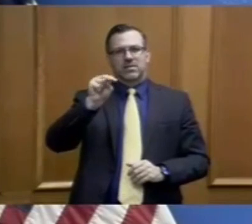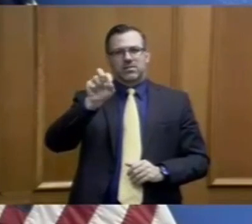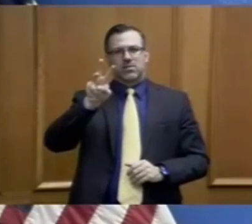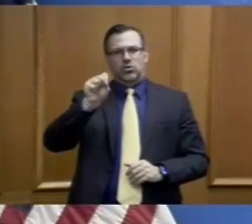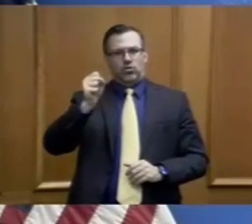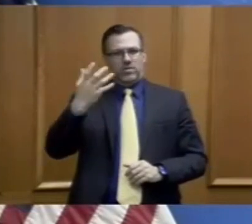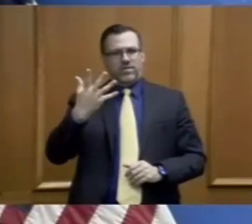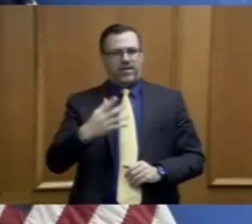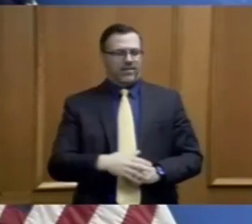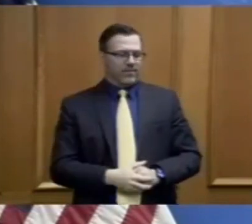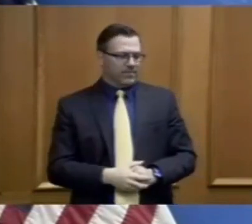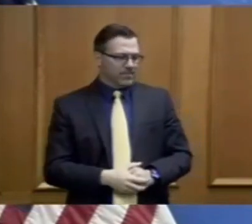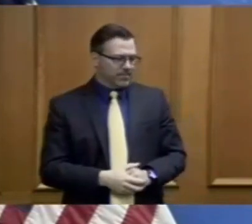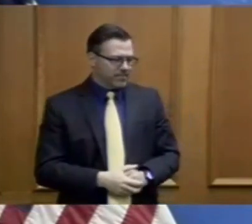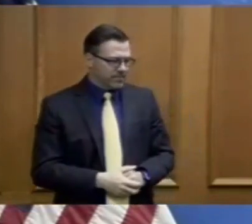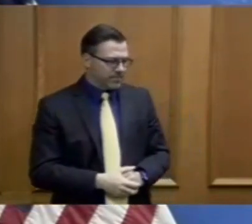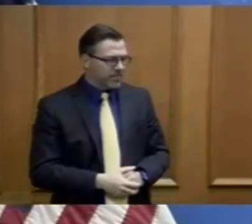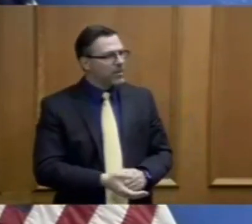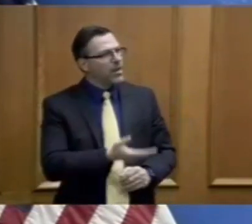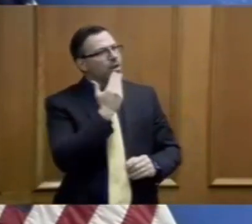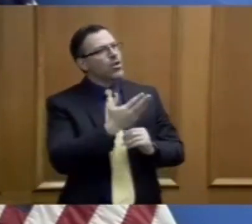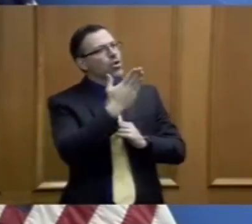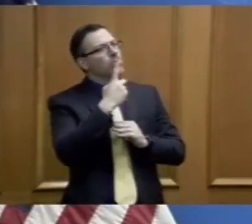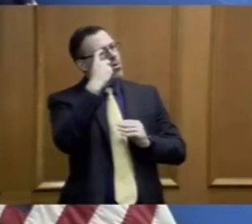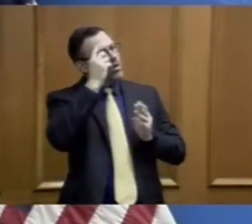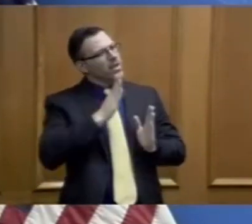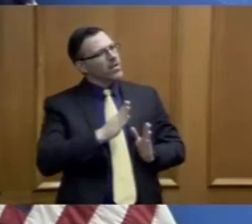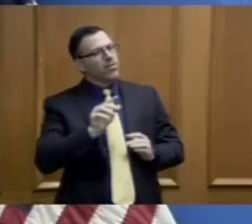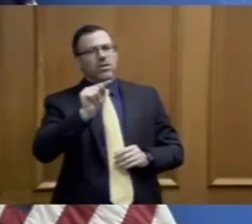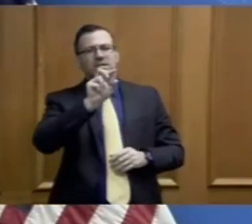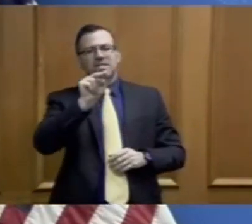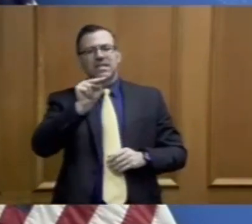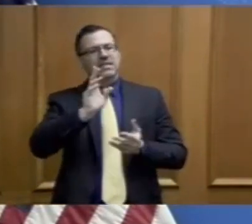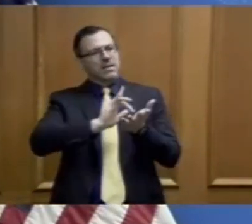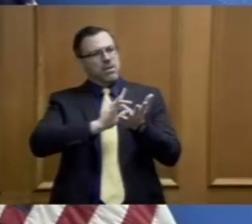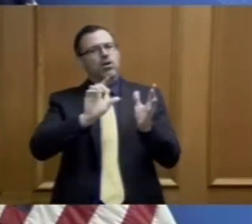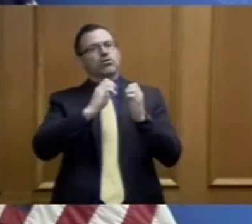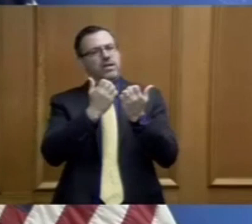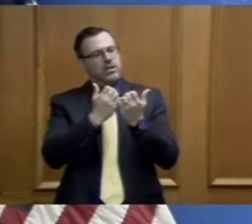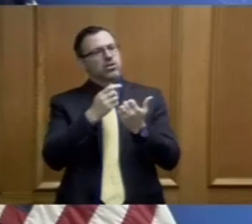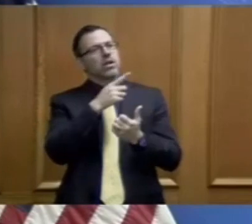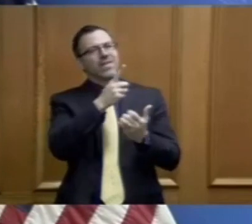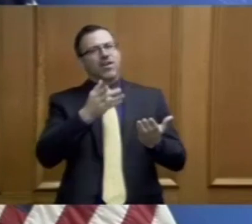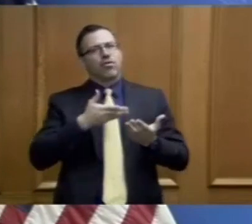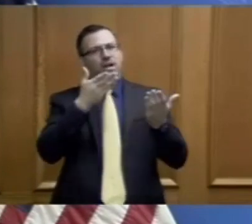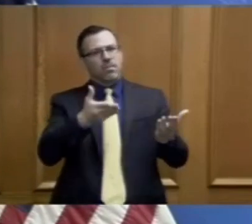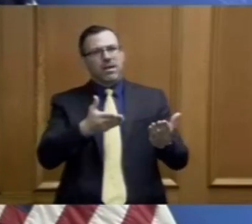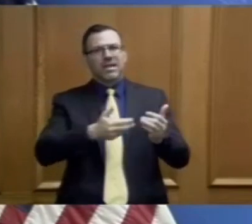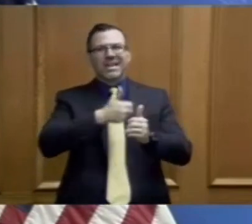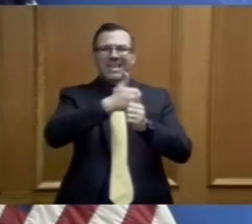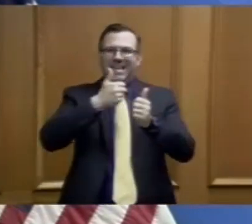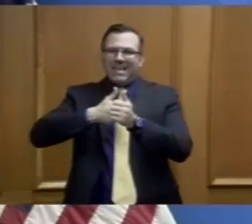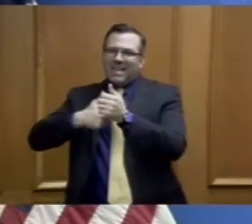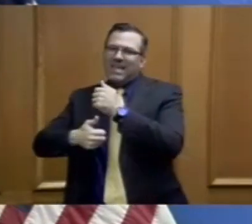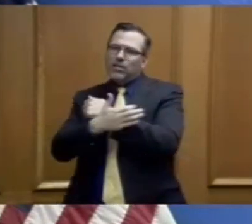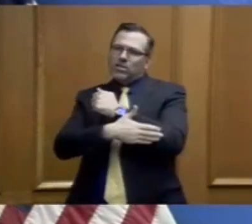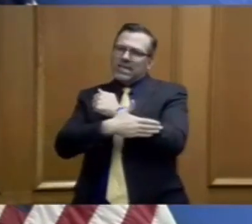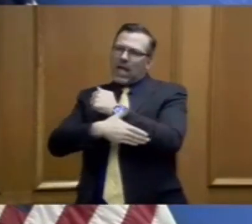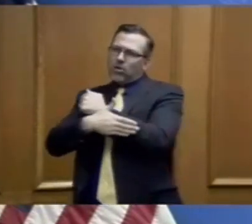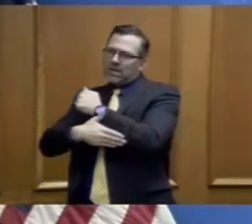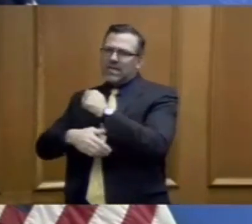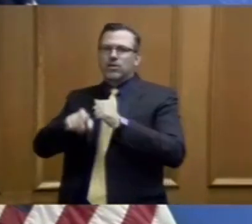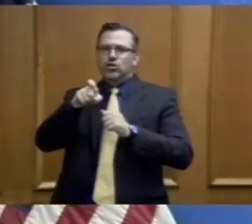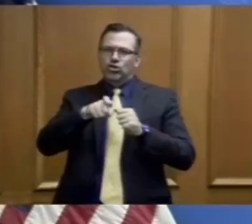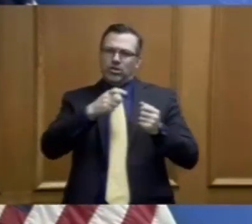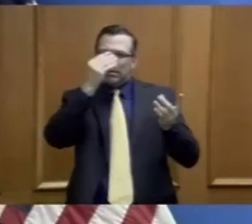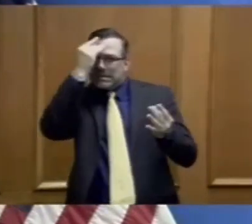open. Good morning, Governor. The Tennessee Medical Association has recommended a county-by-county approach for reopening. Have you considered